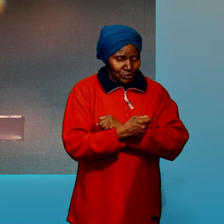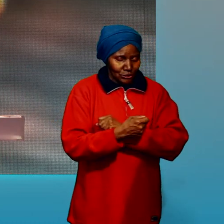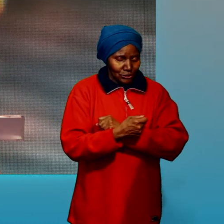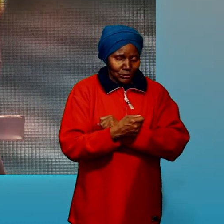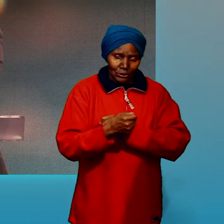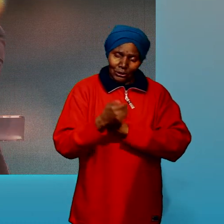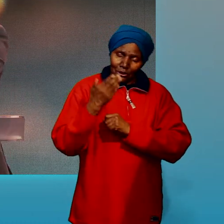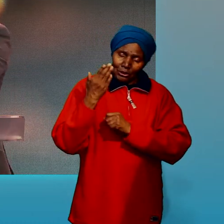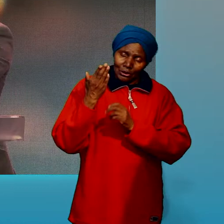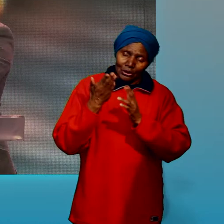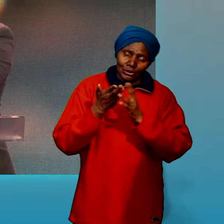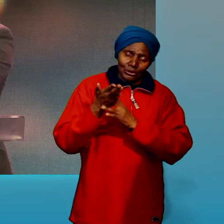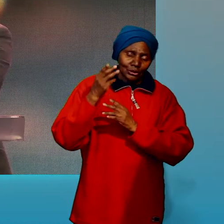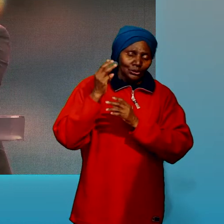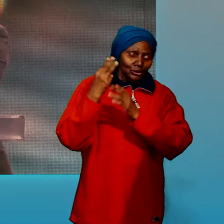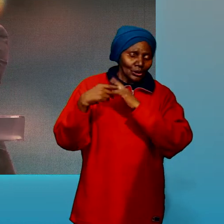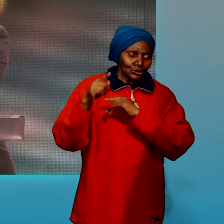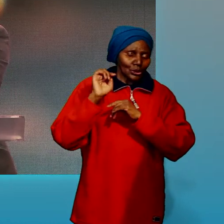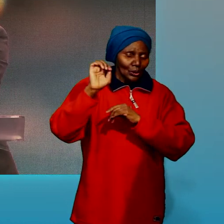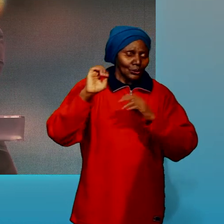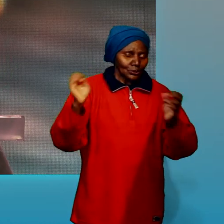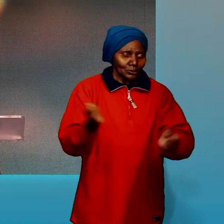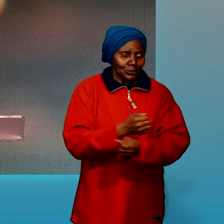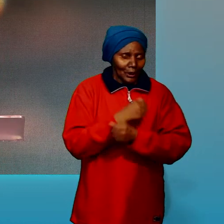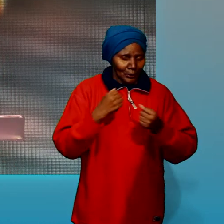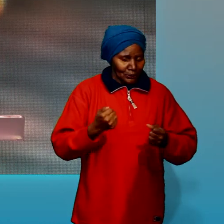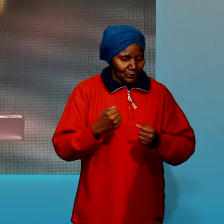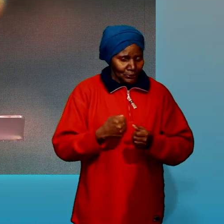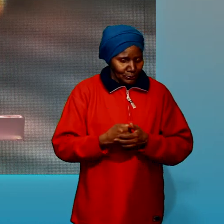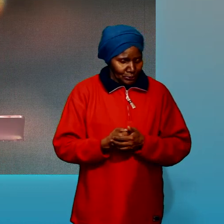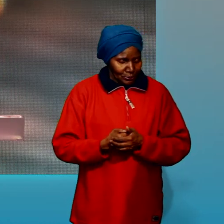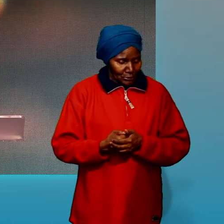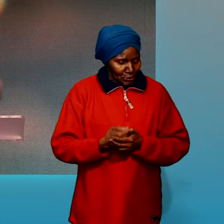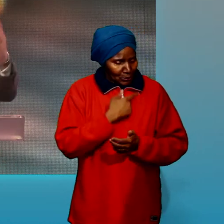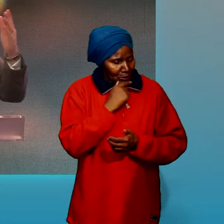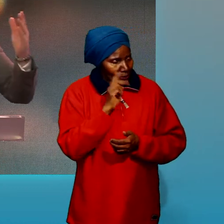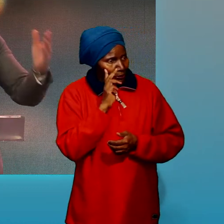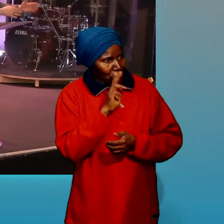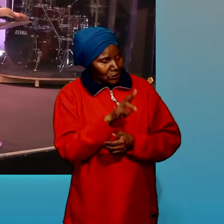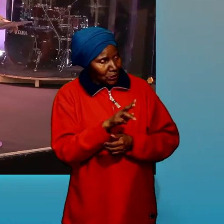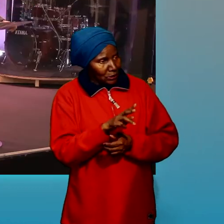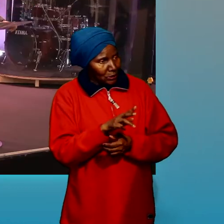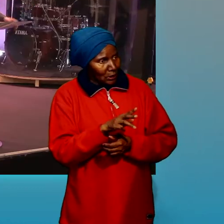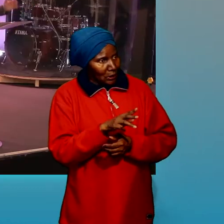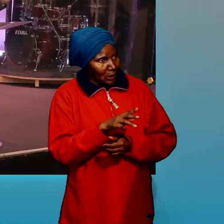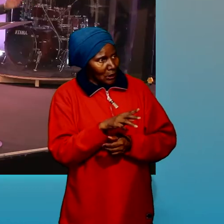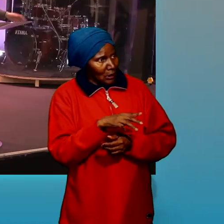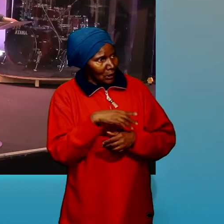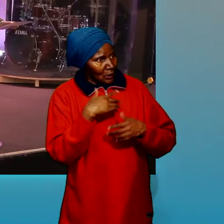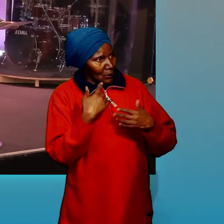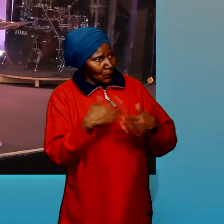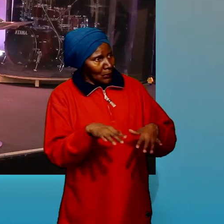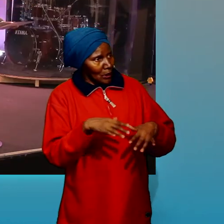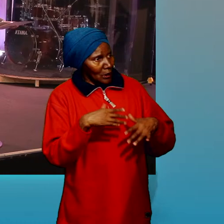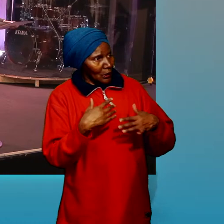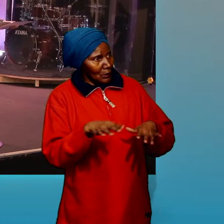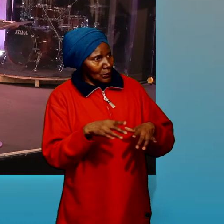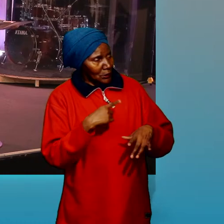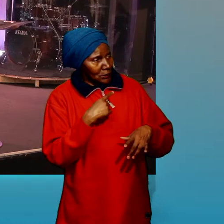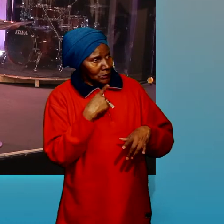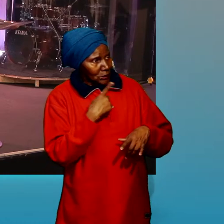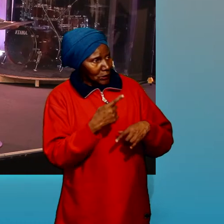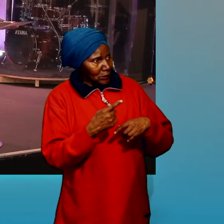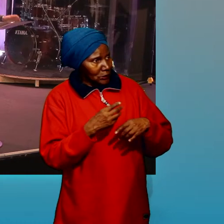and every day. And I guarantee you, after time, people are going to see it and they're going to notice it. And they're going to make comments to you like,